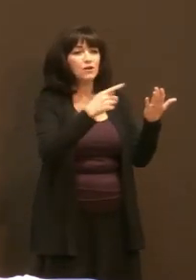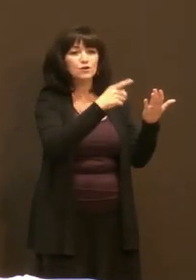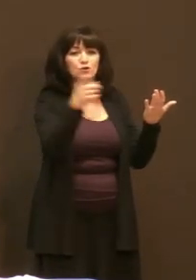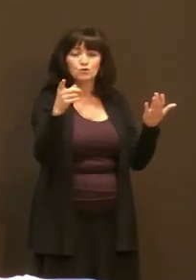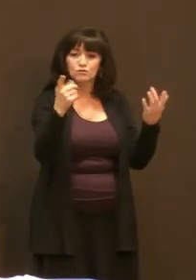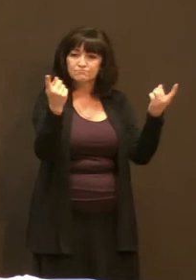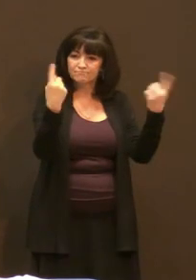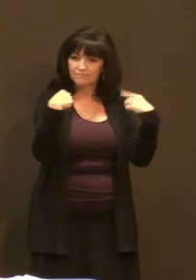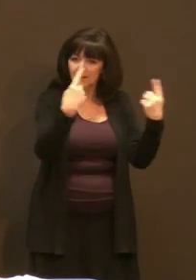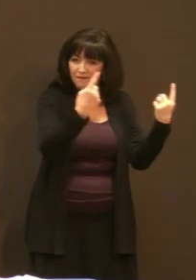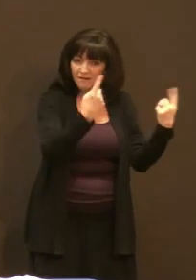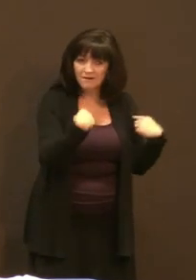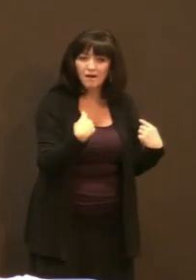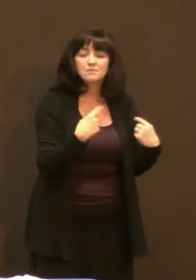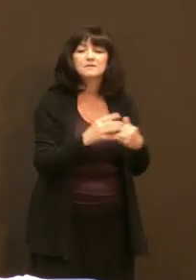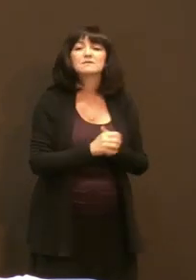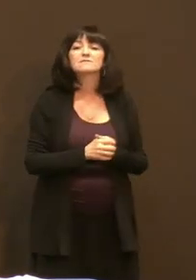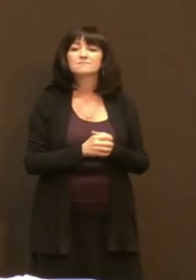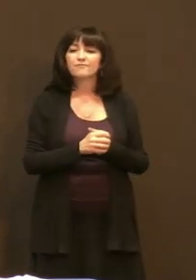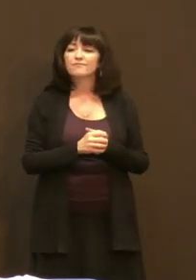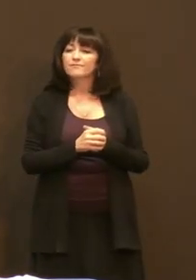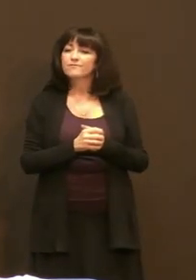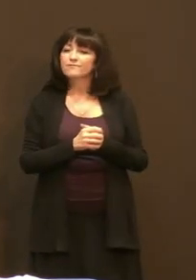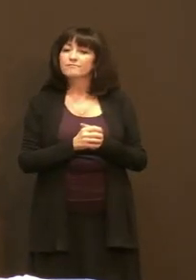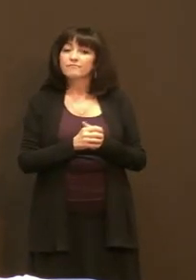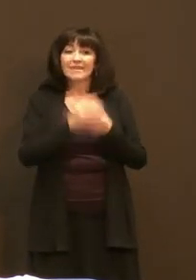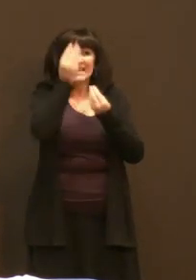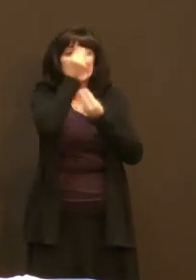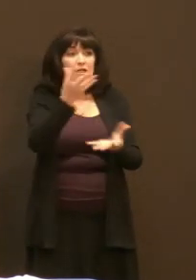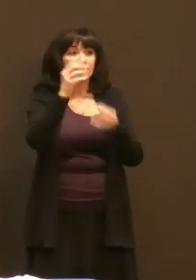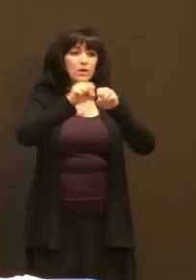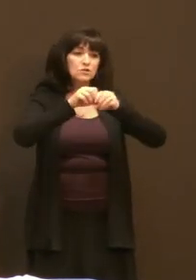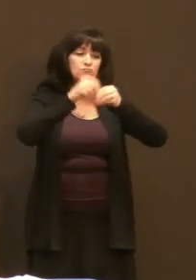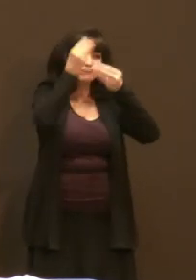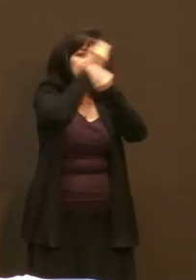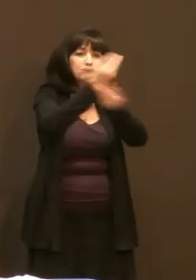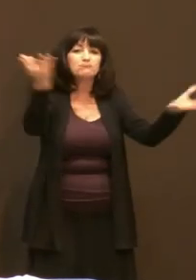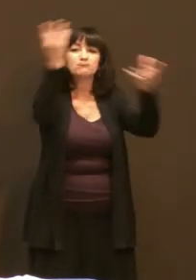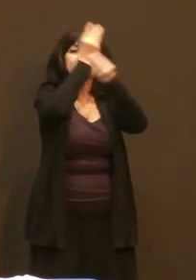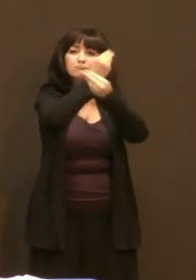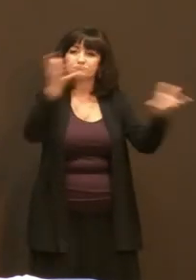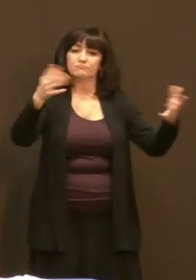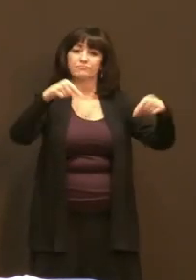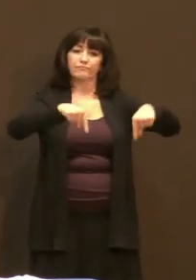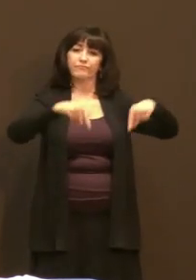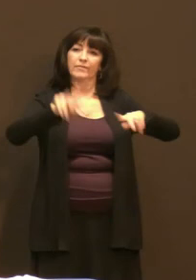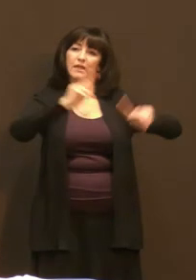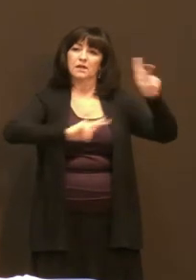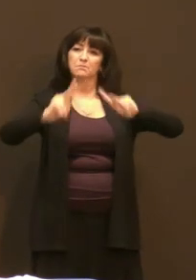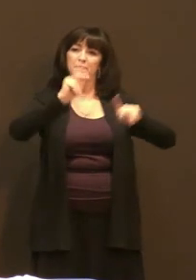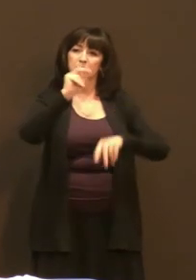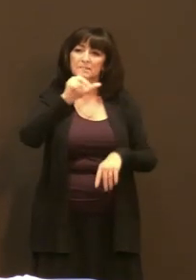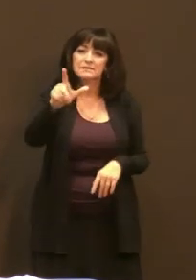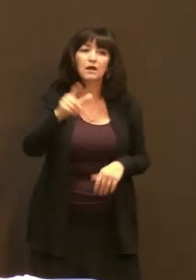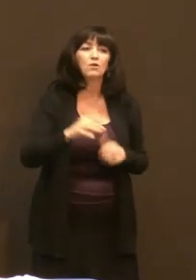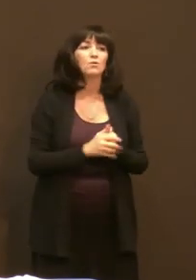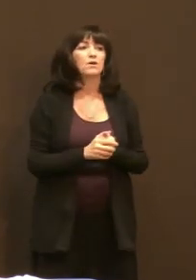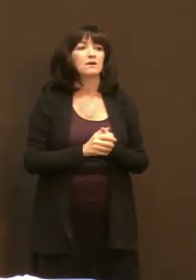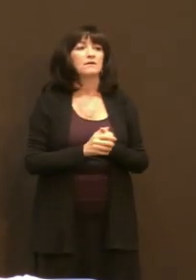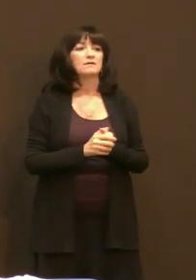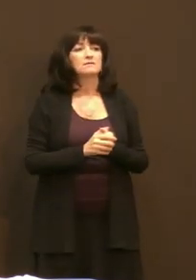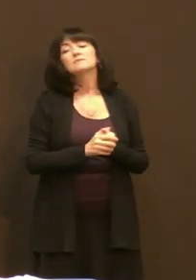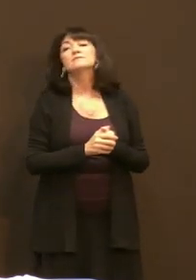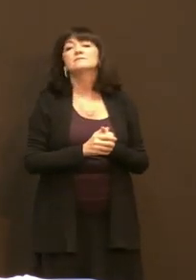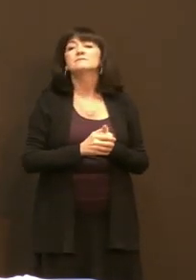us to get our messaging out to the people of Delaware and the people that we work for. We appreciate you being here